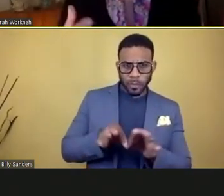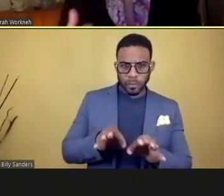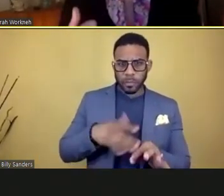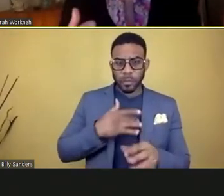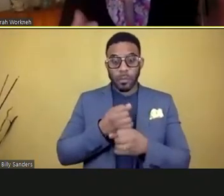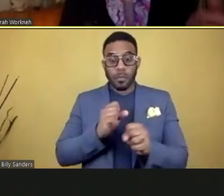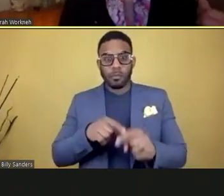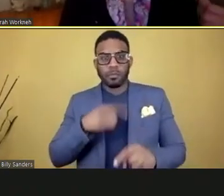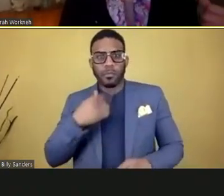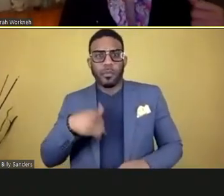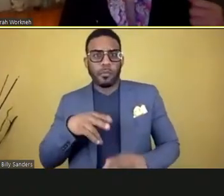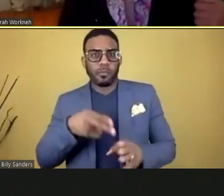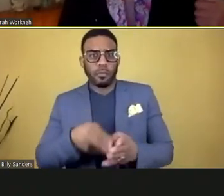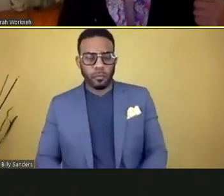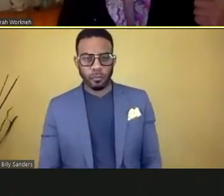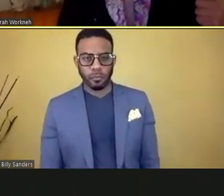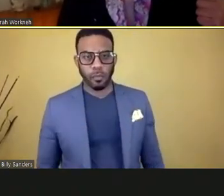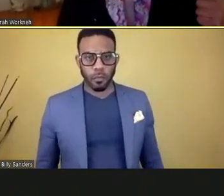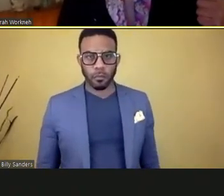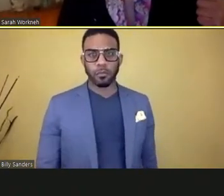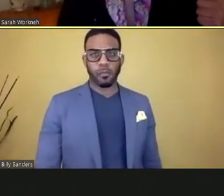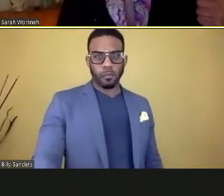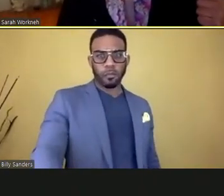safe to tell us the truth.